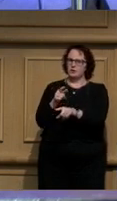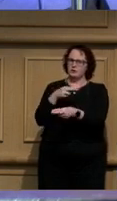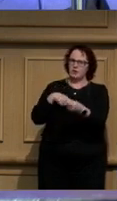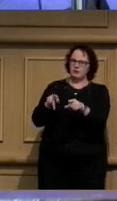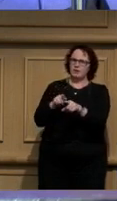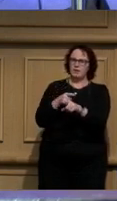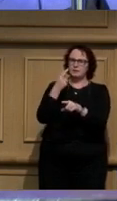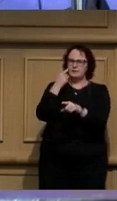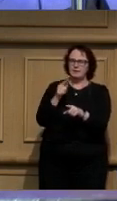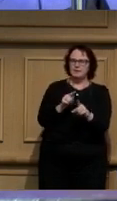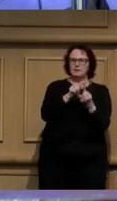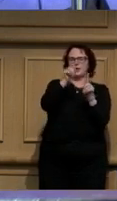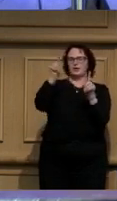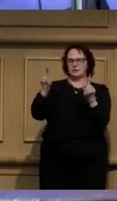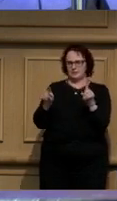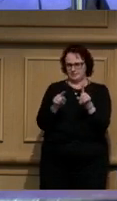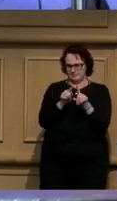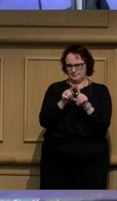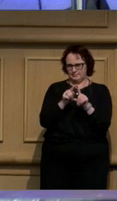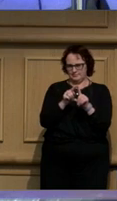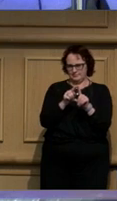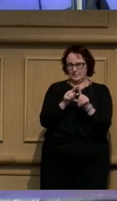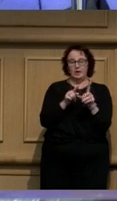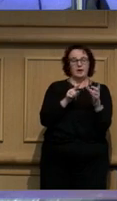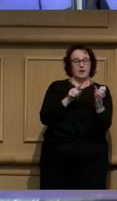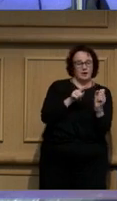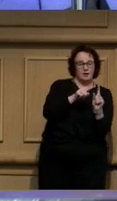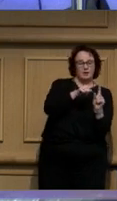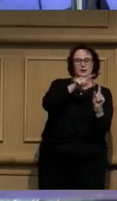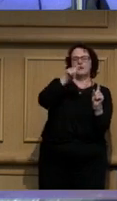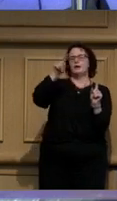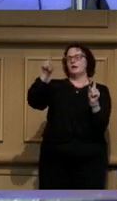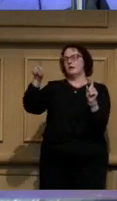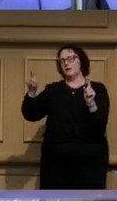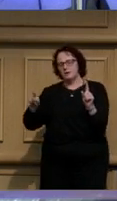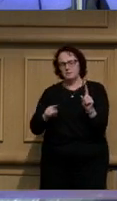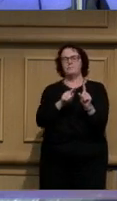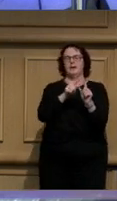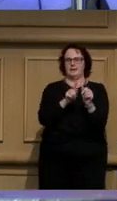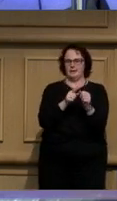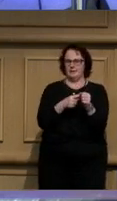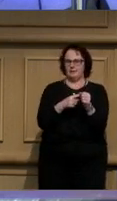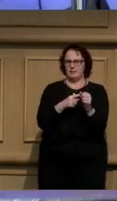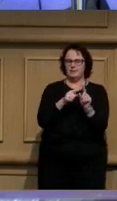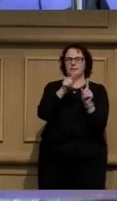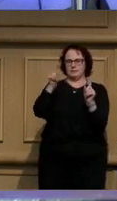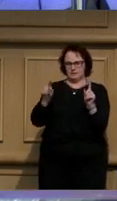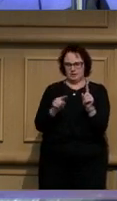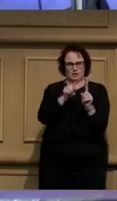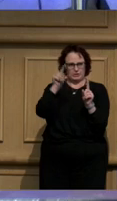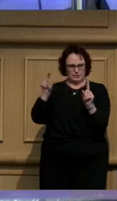circles, you see things coming back and around. And I suppose the thing we have to remember as well, while we